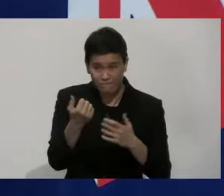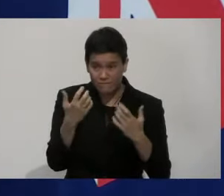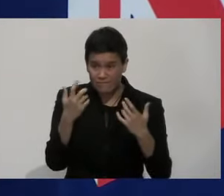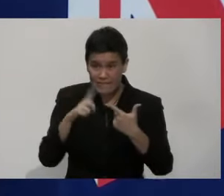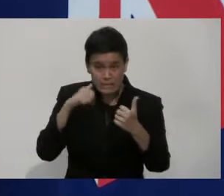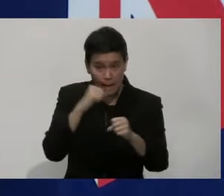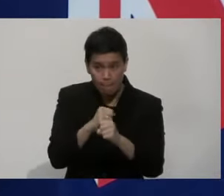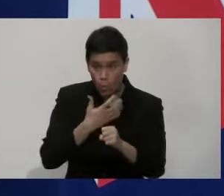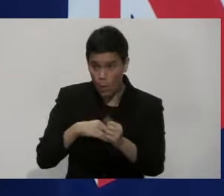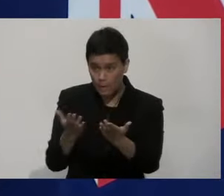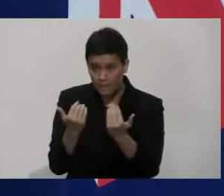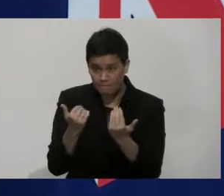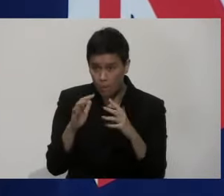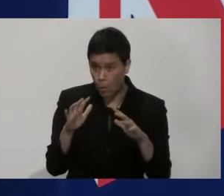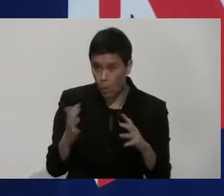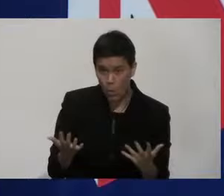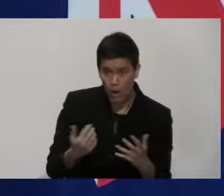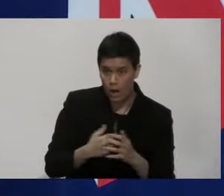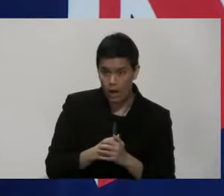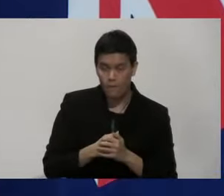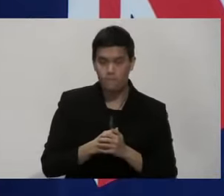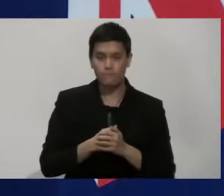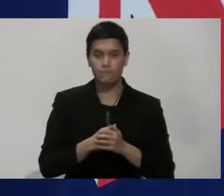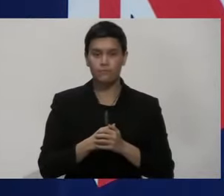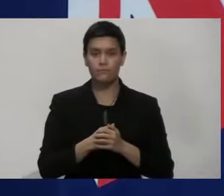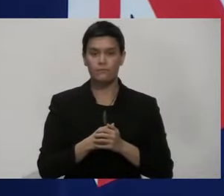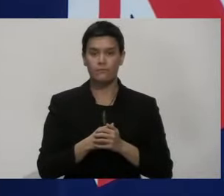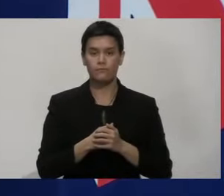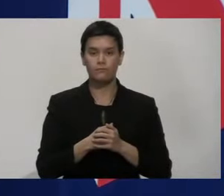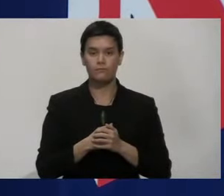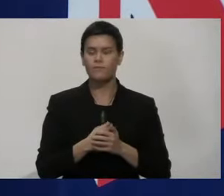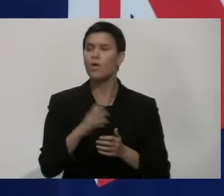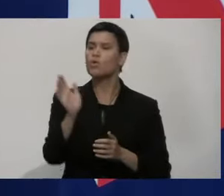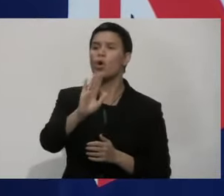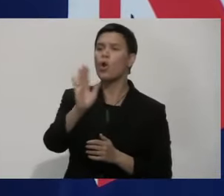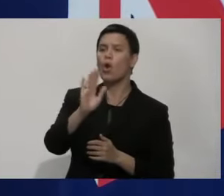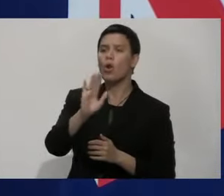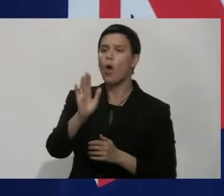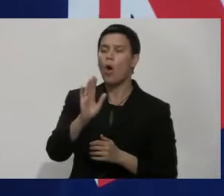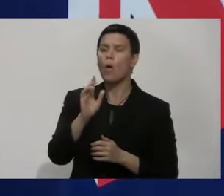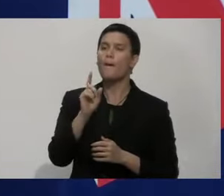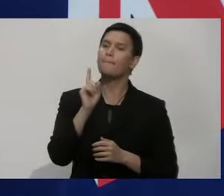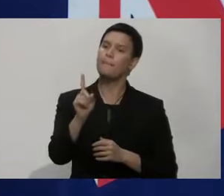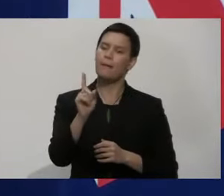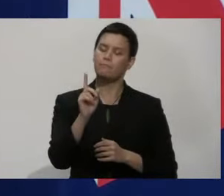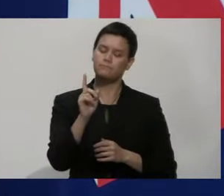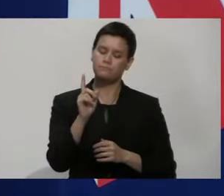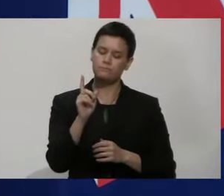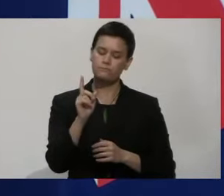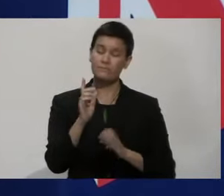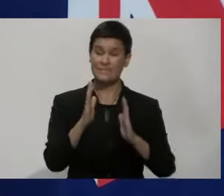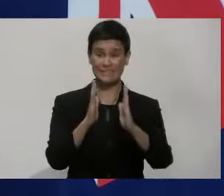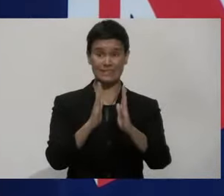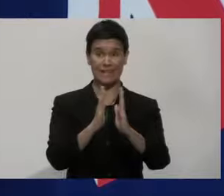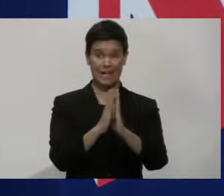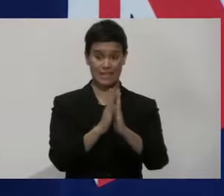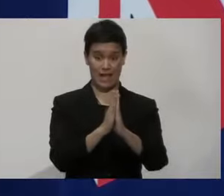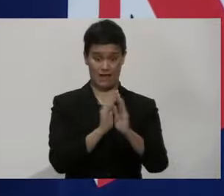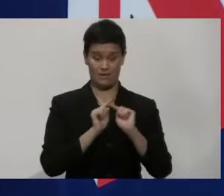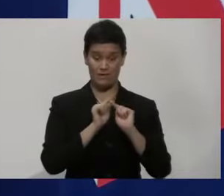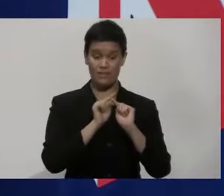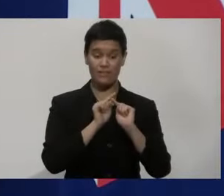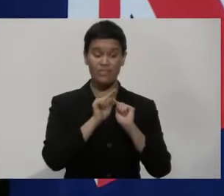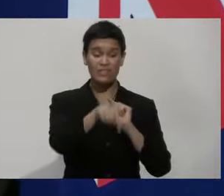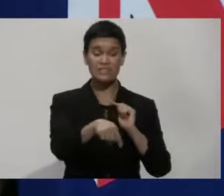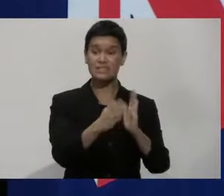through? Just, so you're expecting until Sunday that, Yes. or are you hoping that that will ease? I am